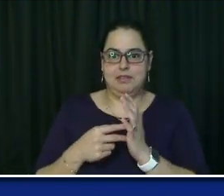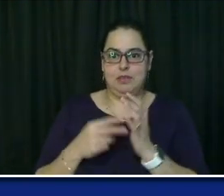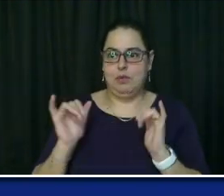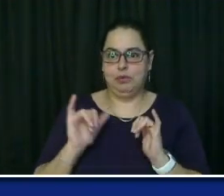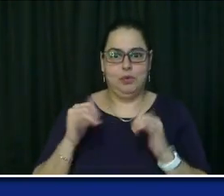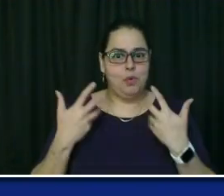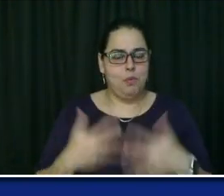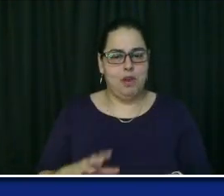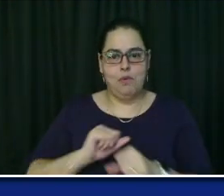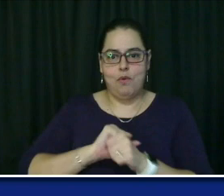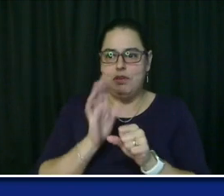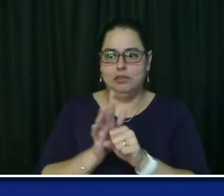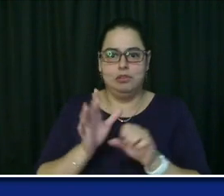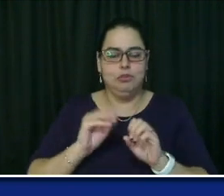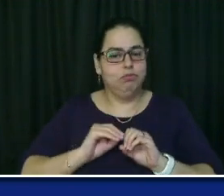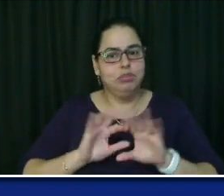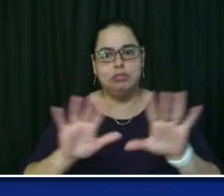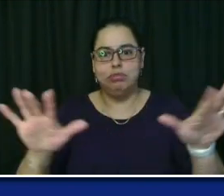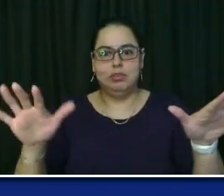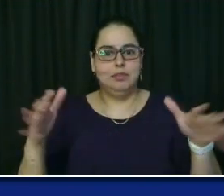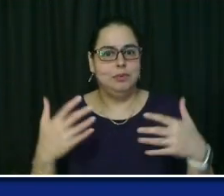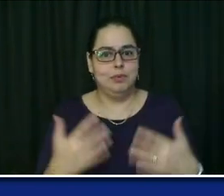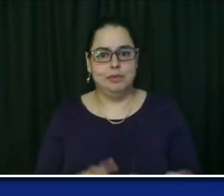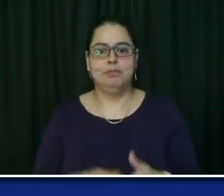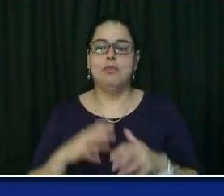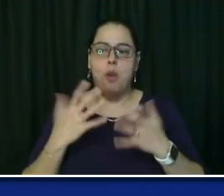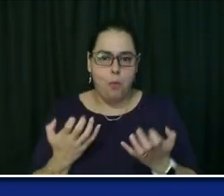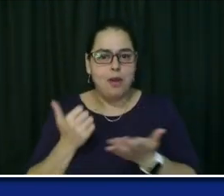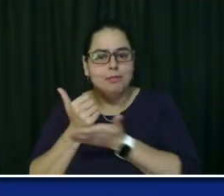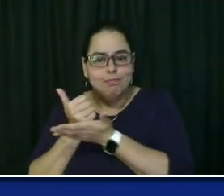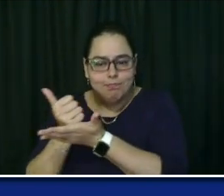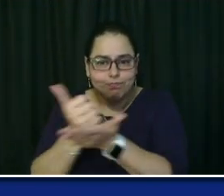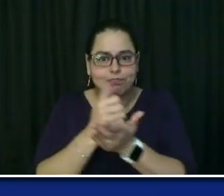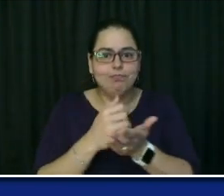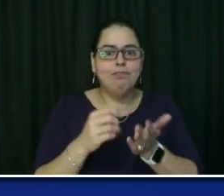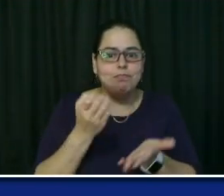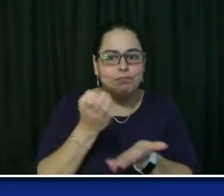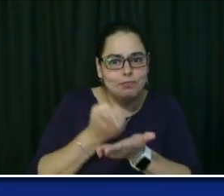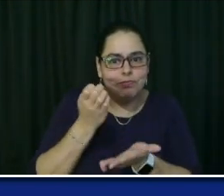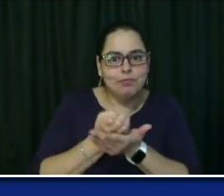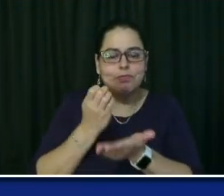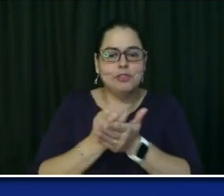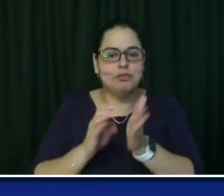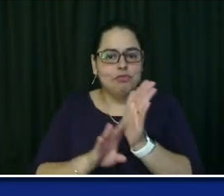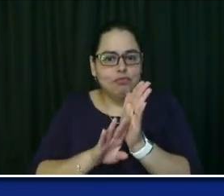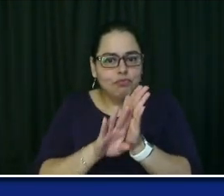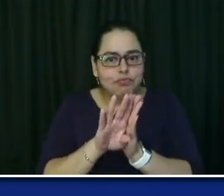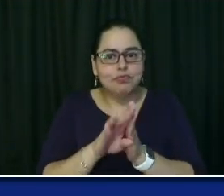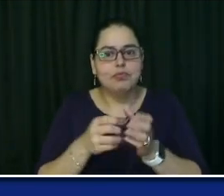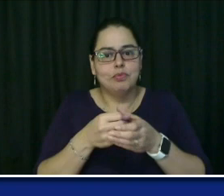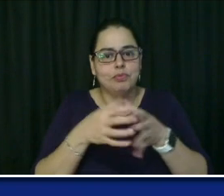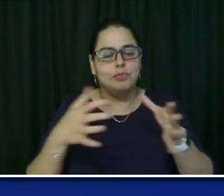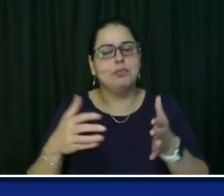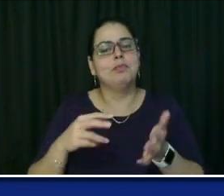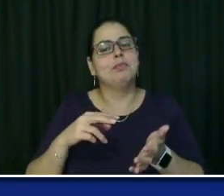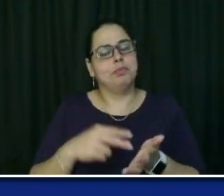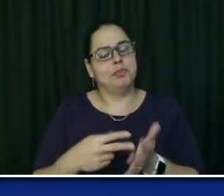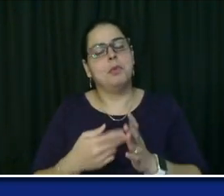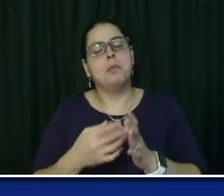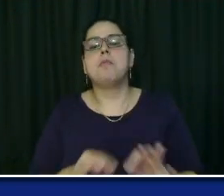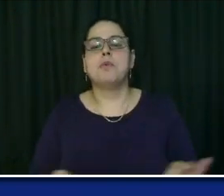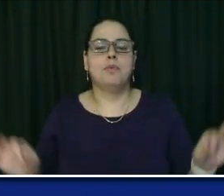the logical thing to do is to monitor, do all the things we've just talked about, test, identify,